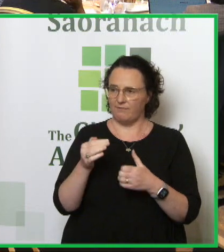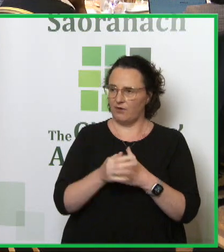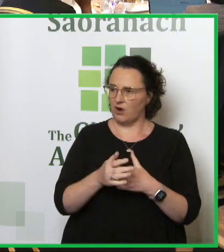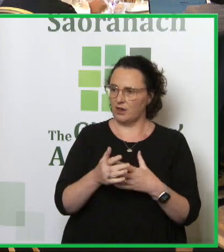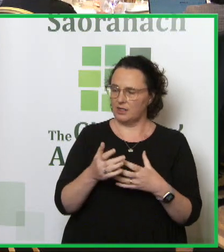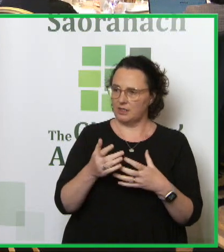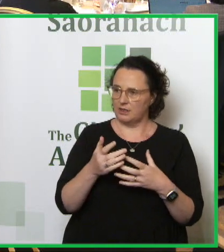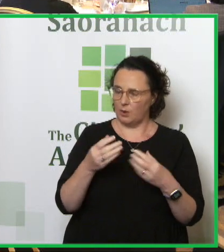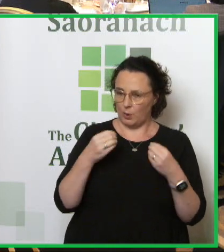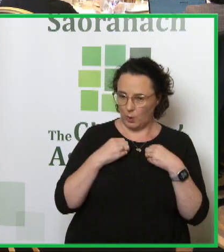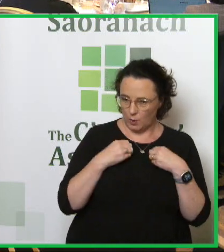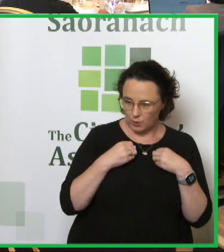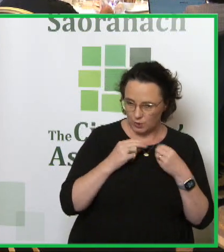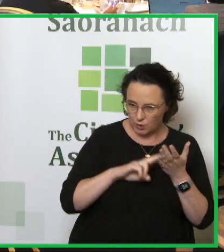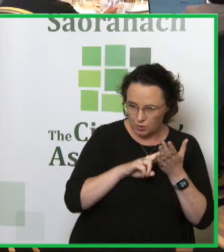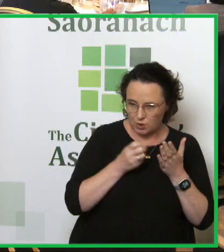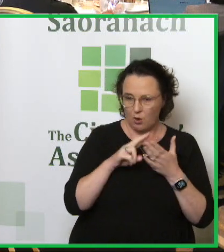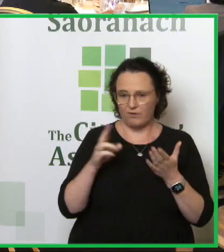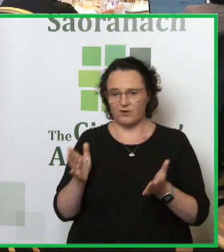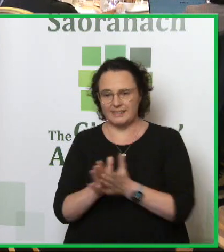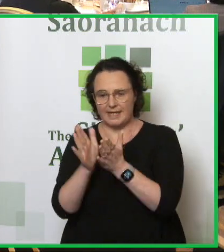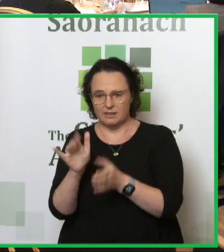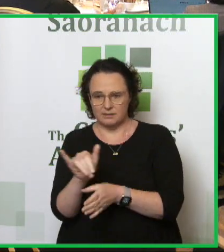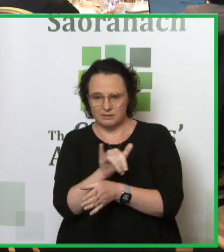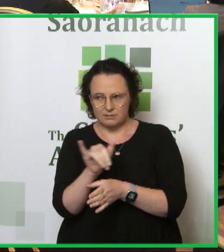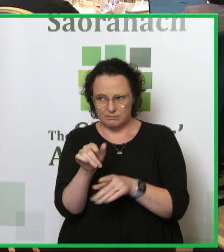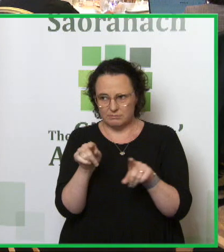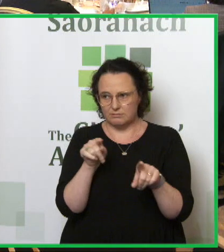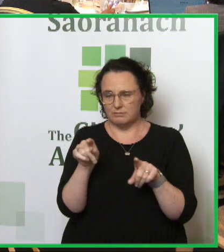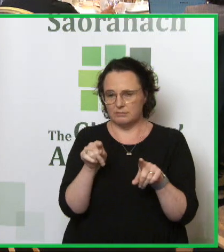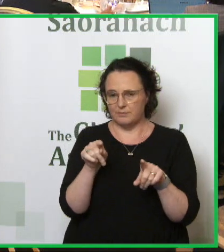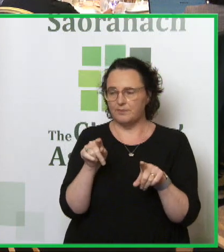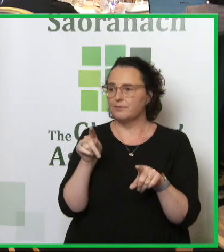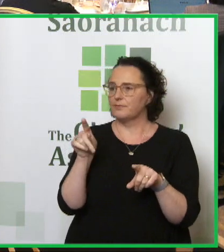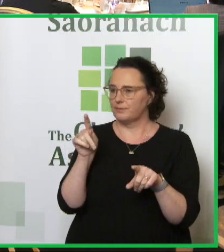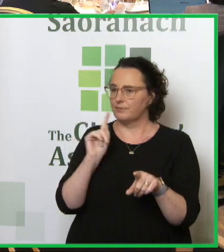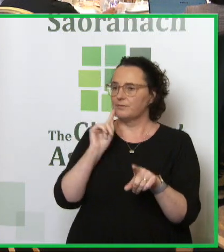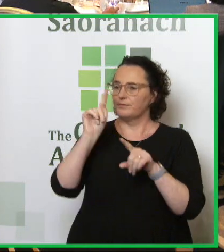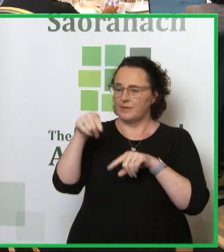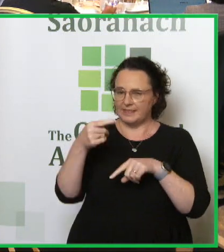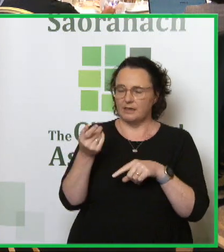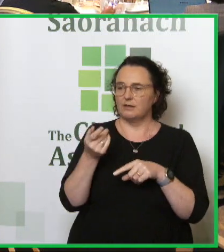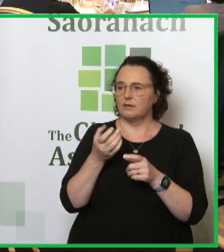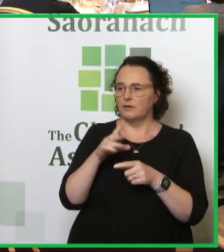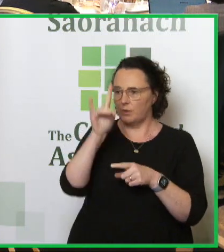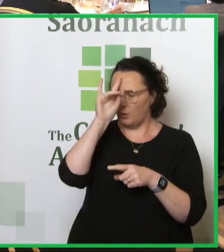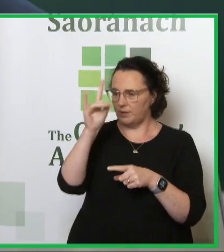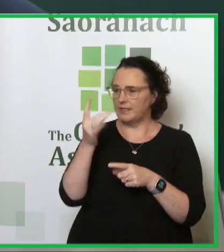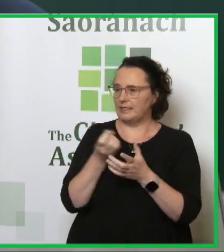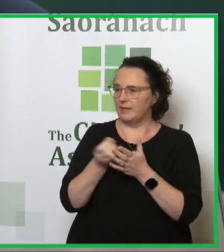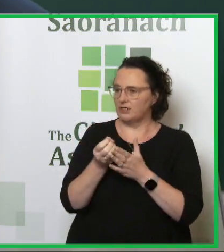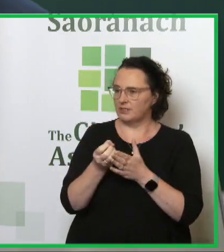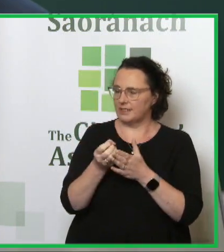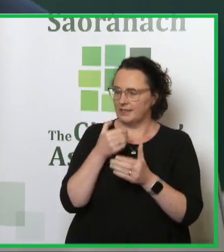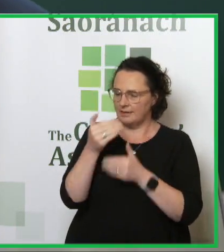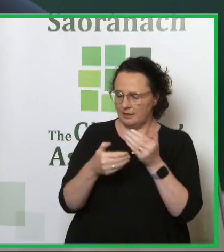sale and supply, which are 2 very different things as well. Yeah. And as I said, we hope that the explanatory narratives that you have, each of you in front of your